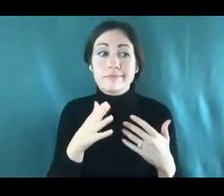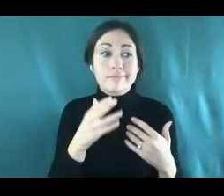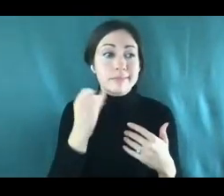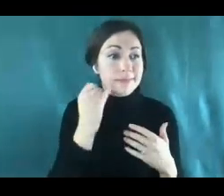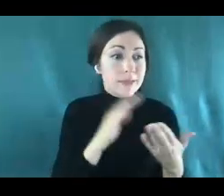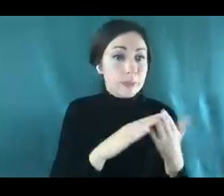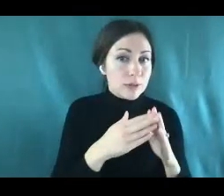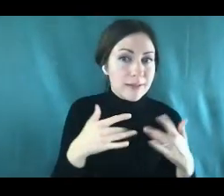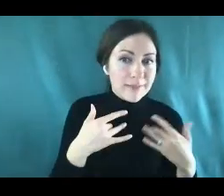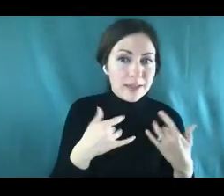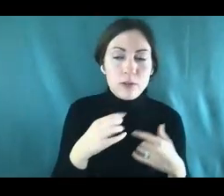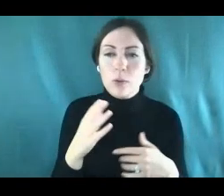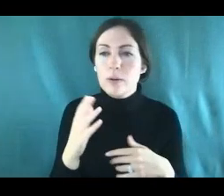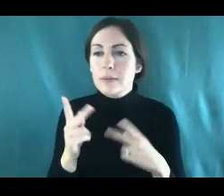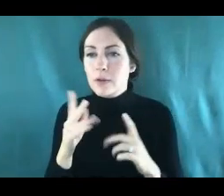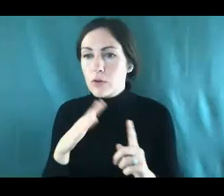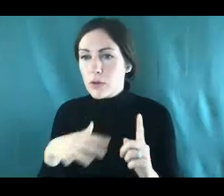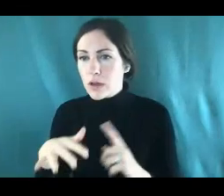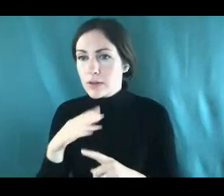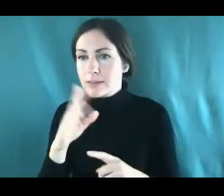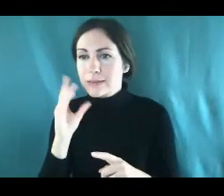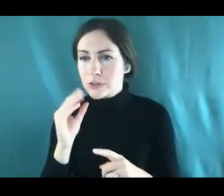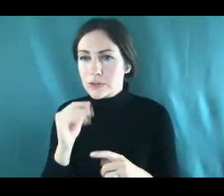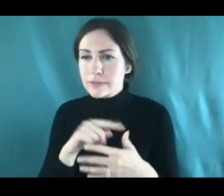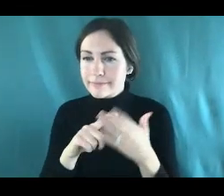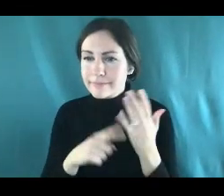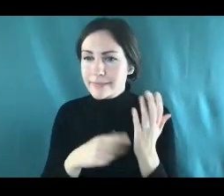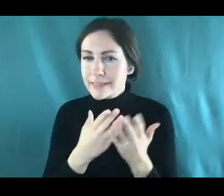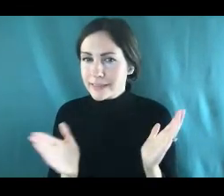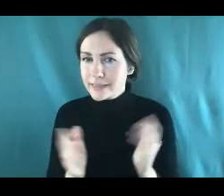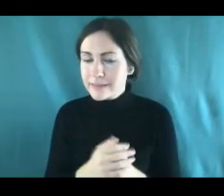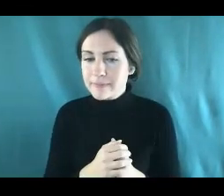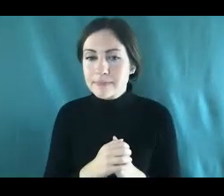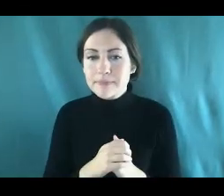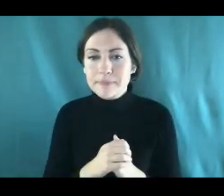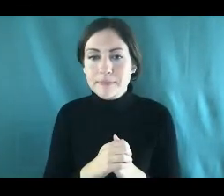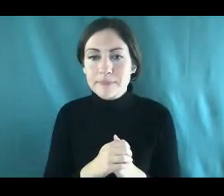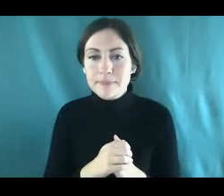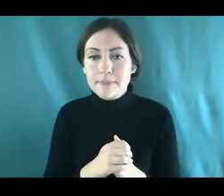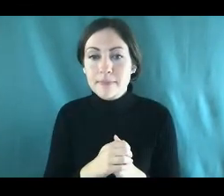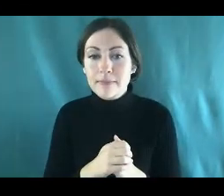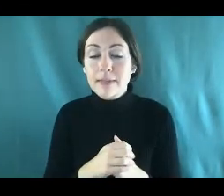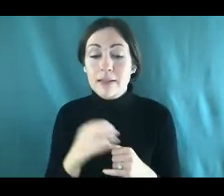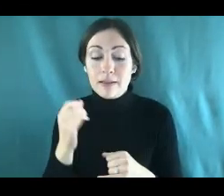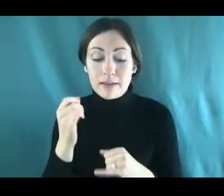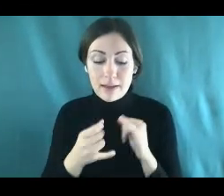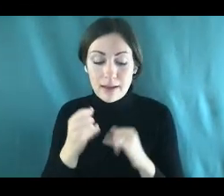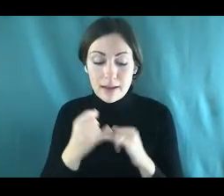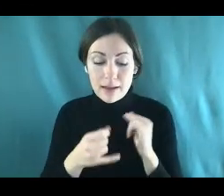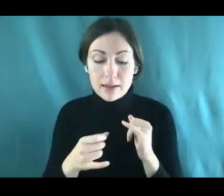or maybe even with folks around you that are experiencing some of these things. And then finally, just additional heritage